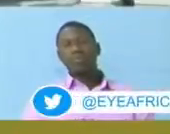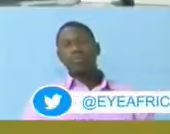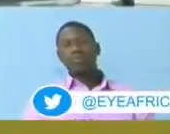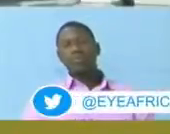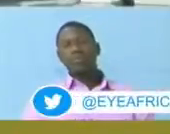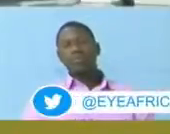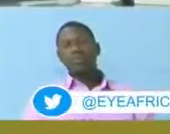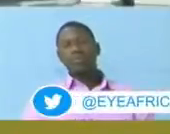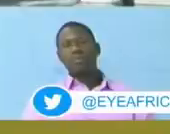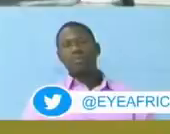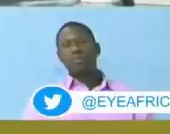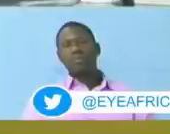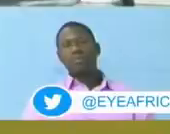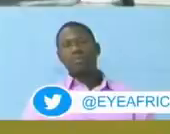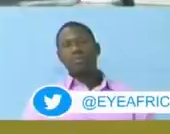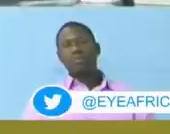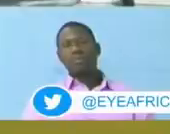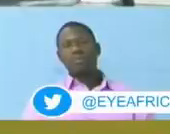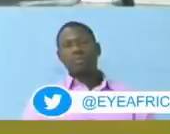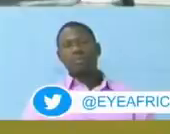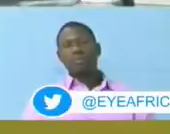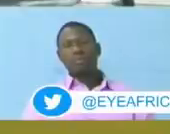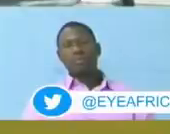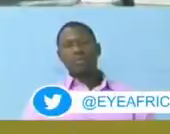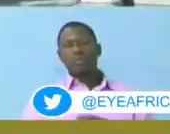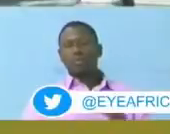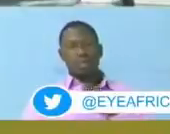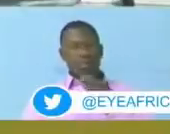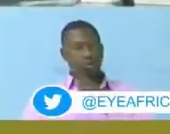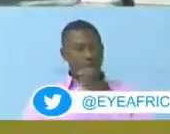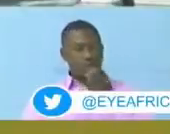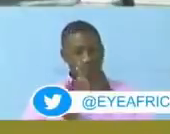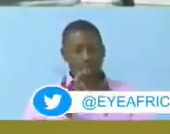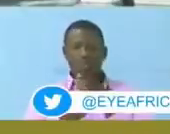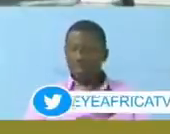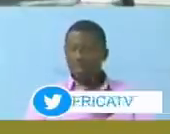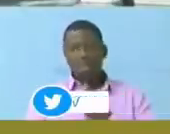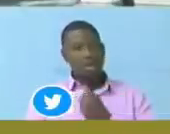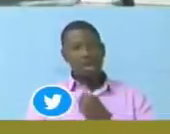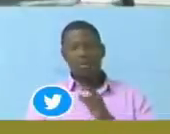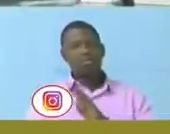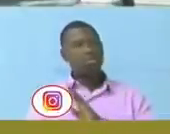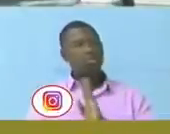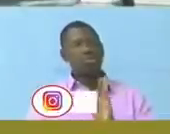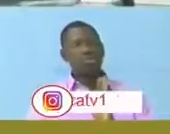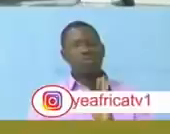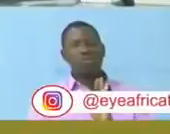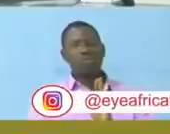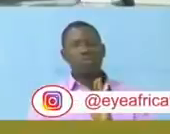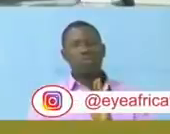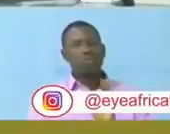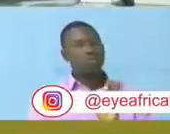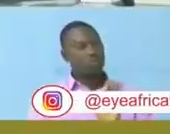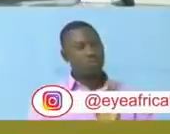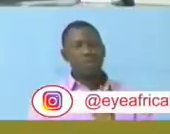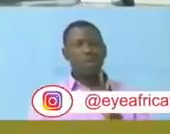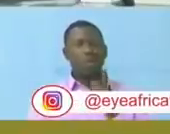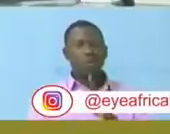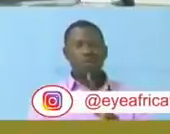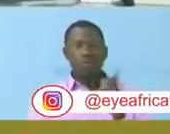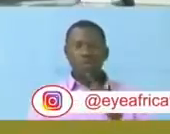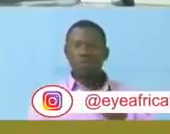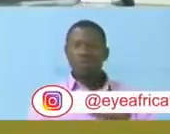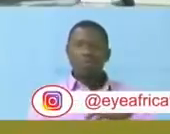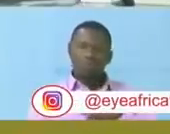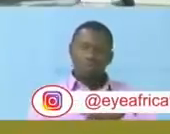kam I will not say I am afraid nta fa la ko ci la talé dé. What I want to believe is